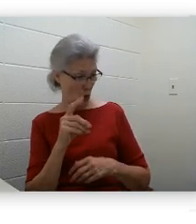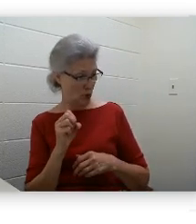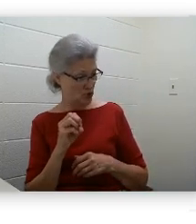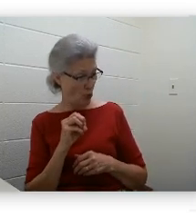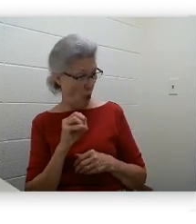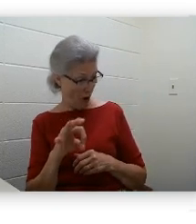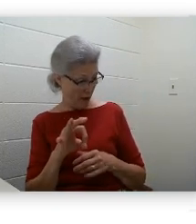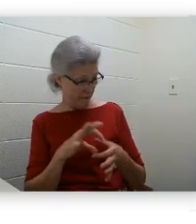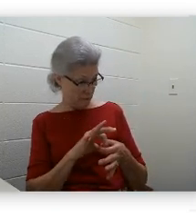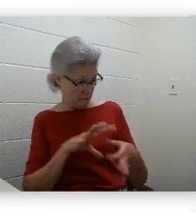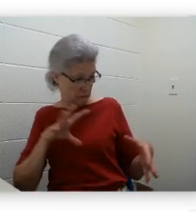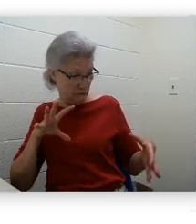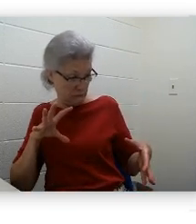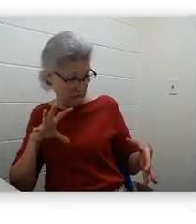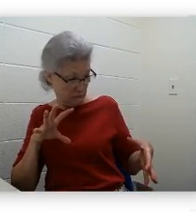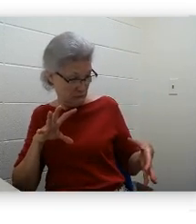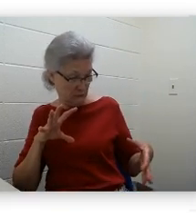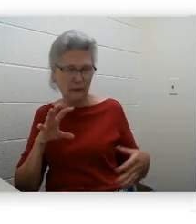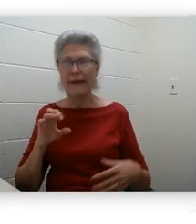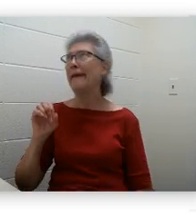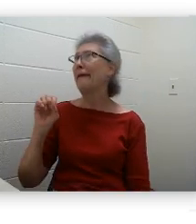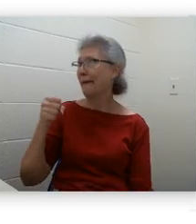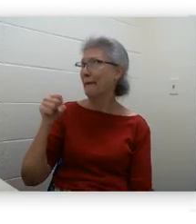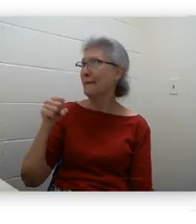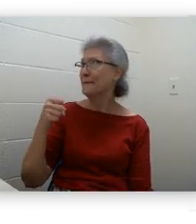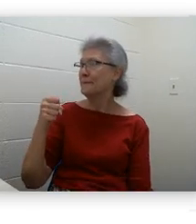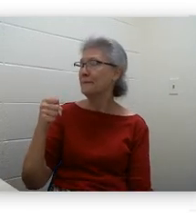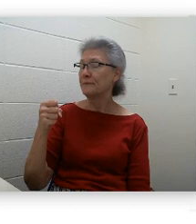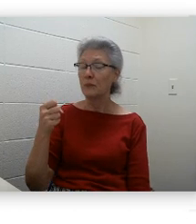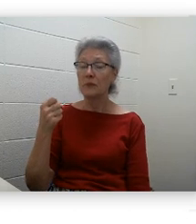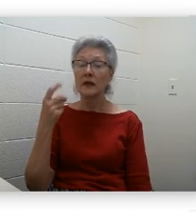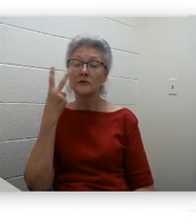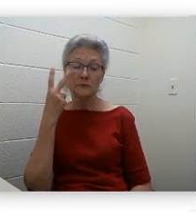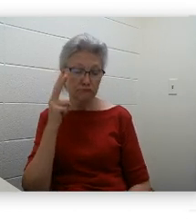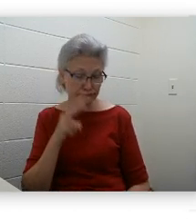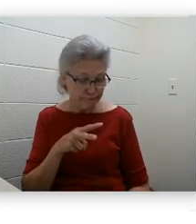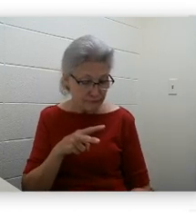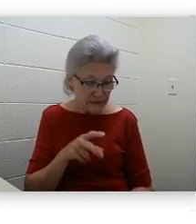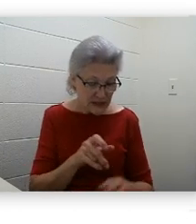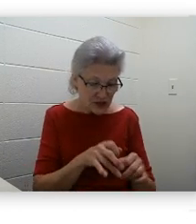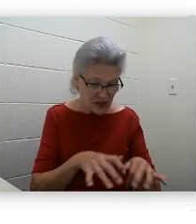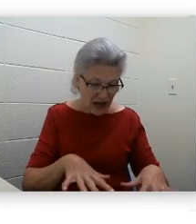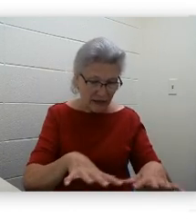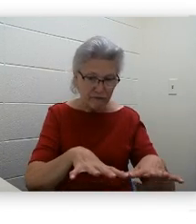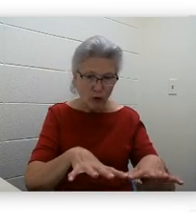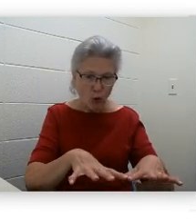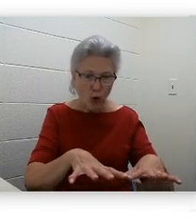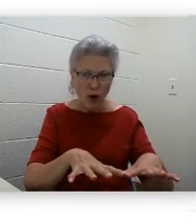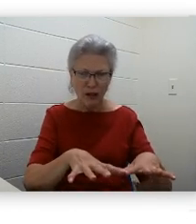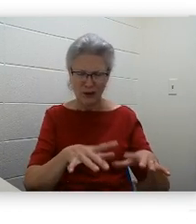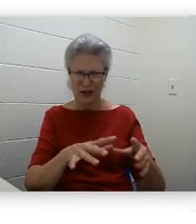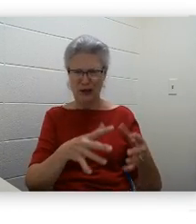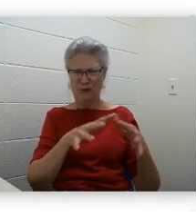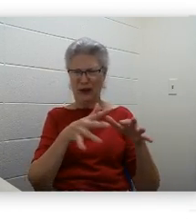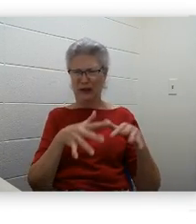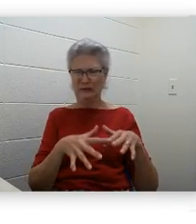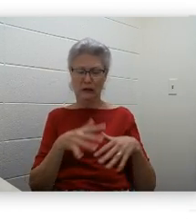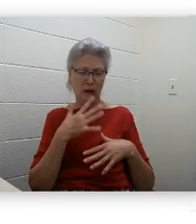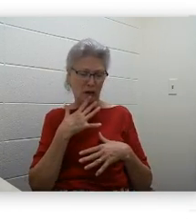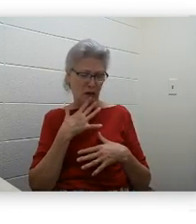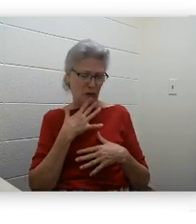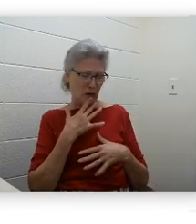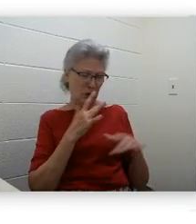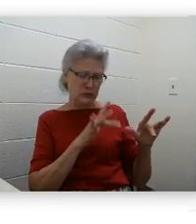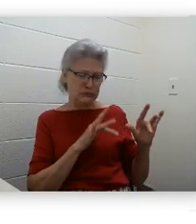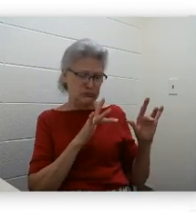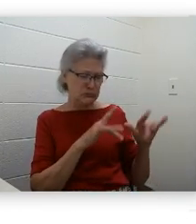Yeah. Then Wendy saw the shadow on the floor, looking so draggled, and she was frightfully sorry for